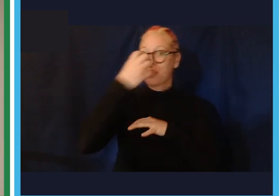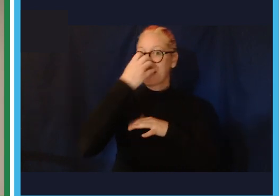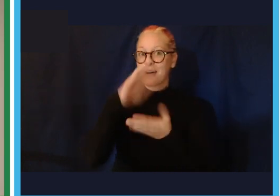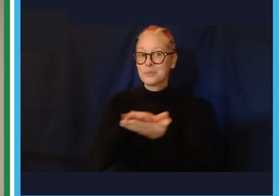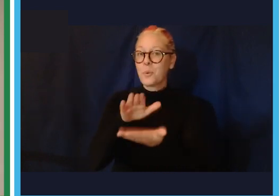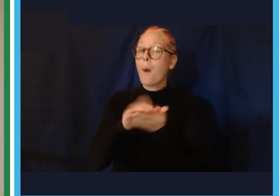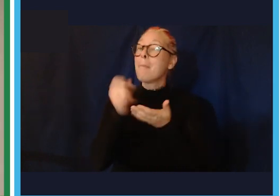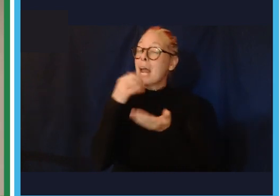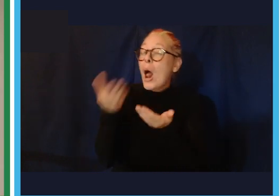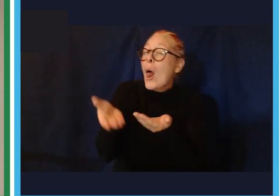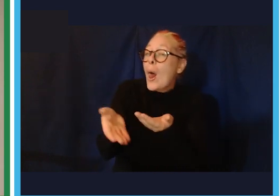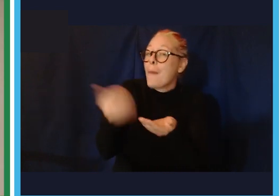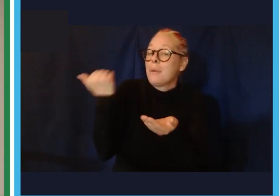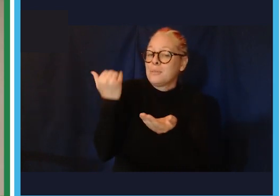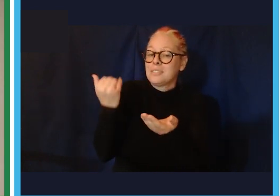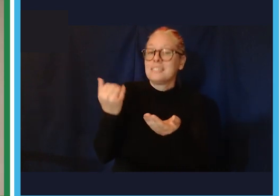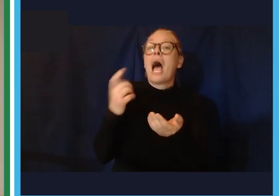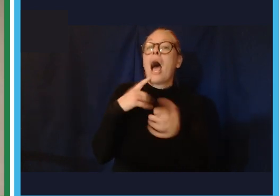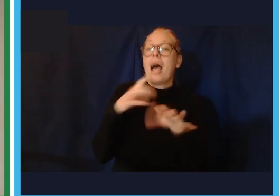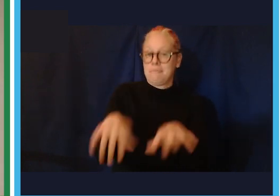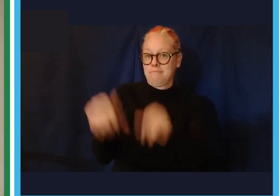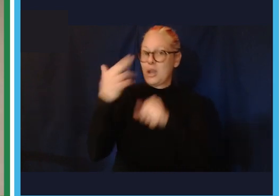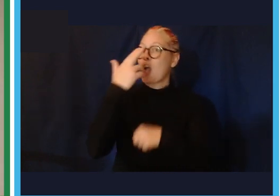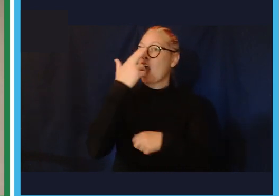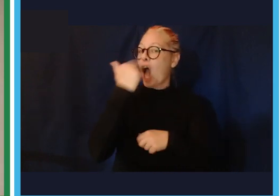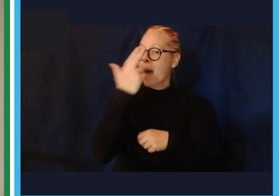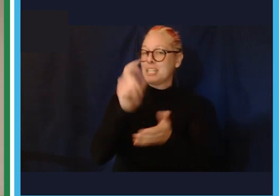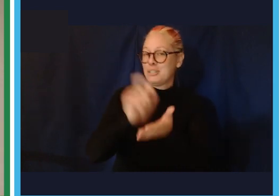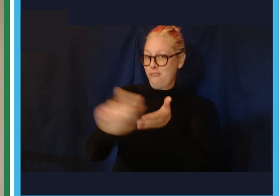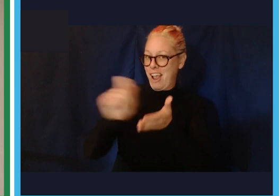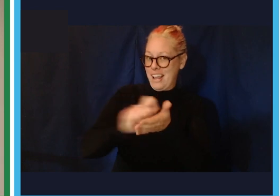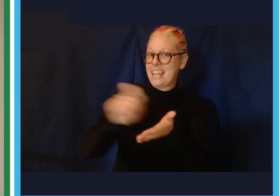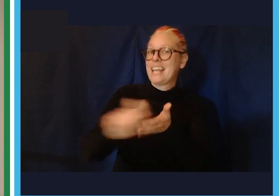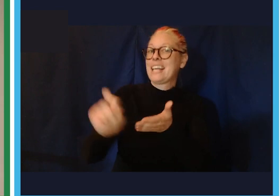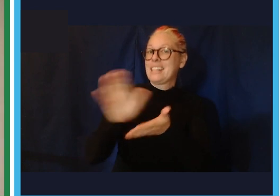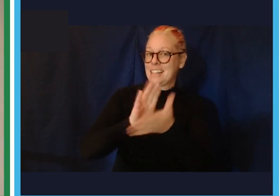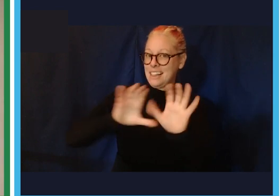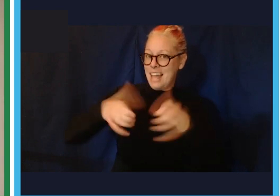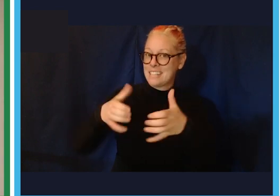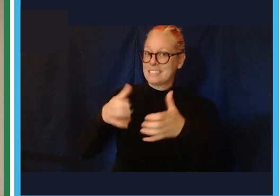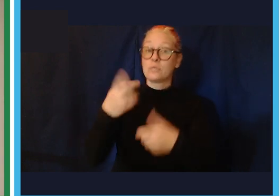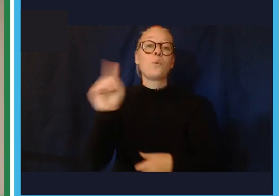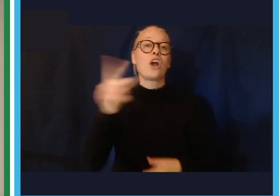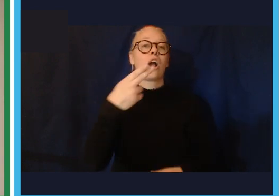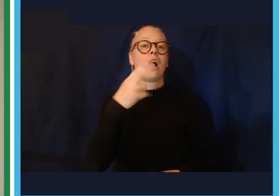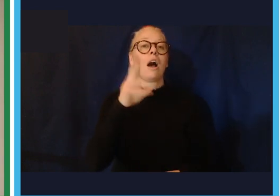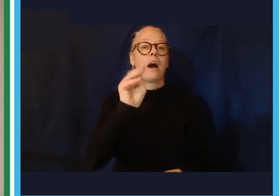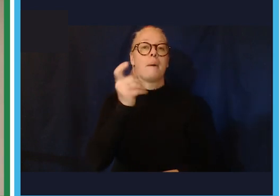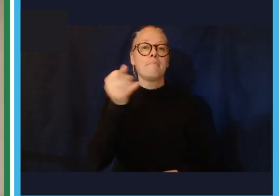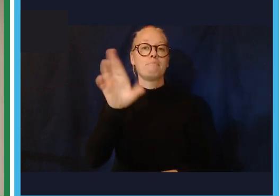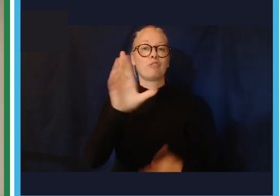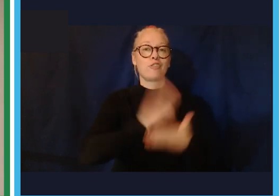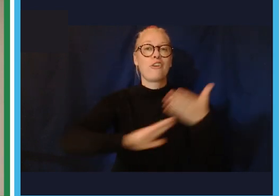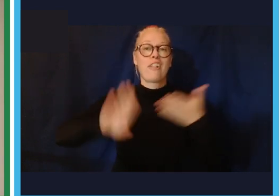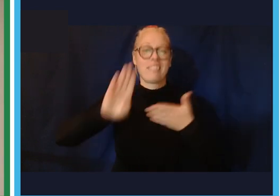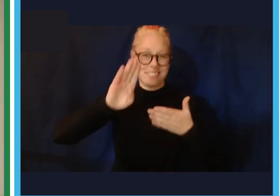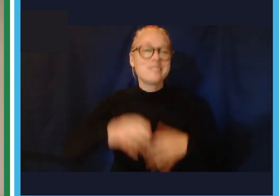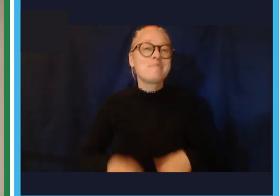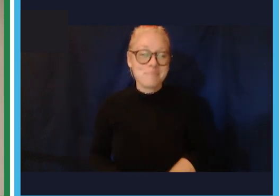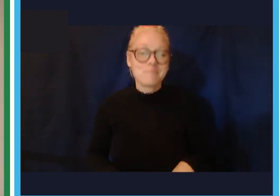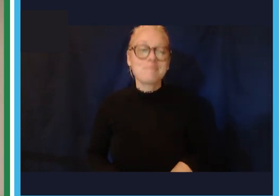Certainly spent a lot of time as well doing a lot of sketch and improv and stand up. So that's definitely a big part of my